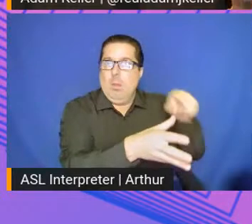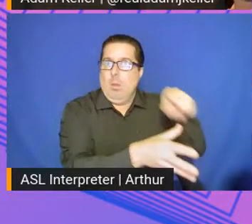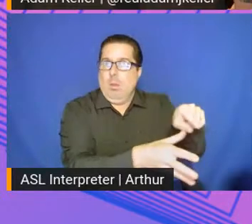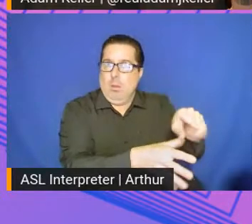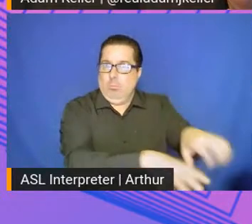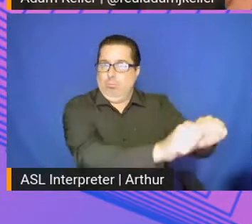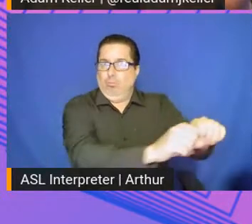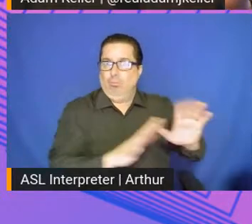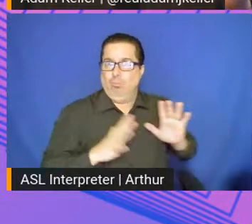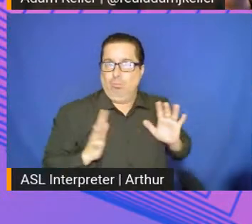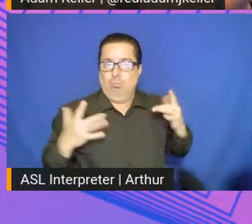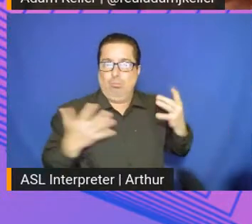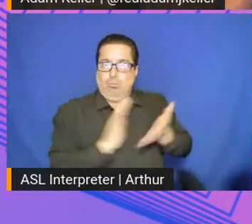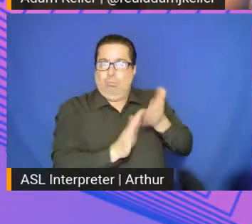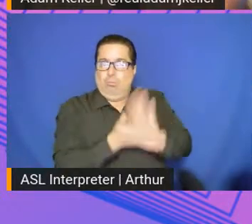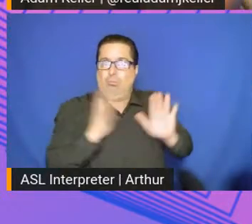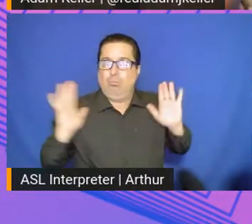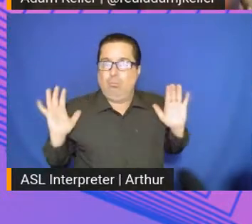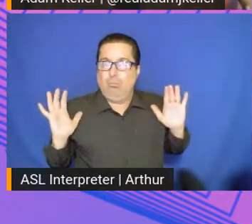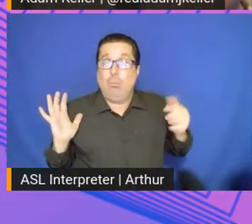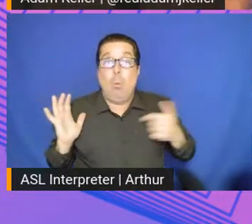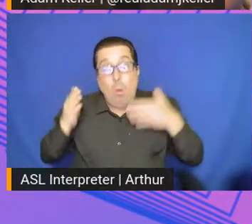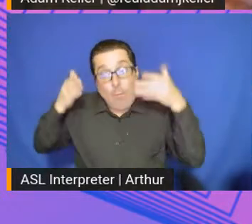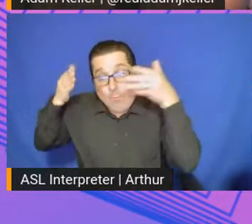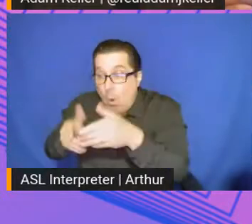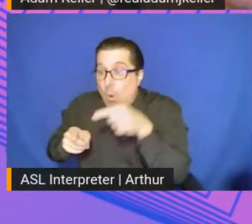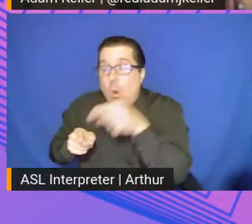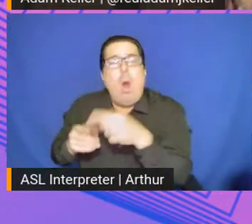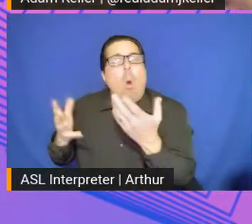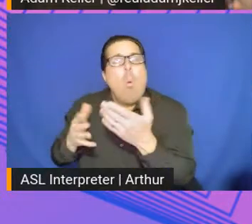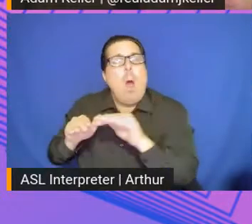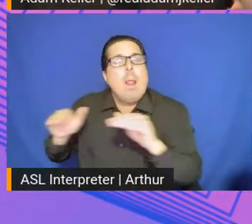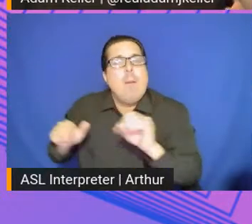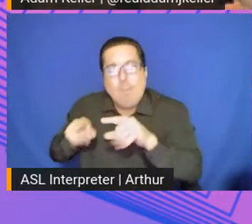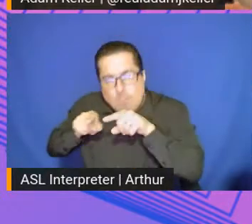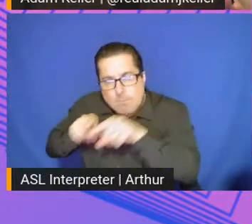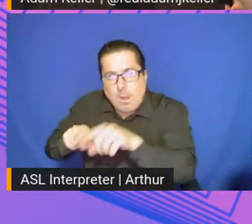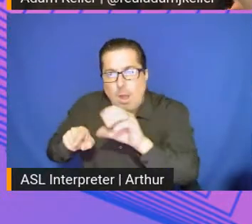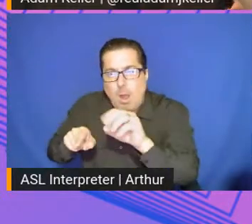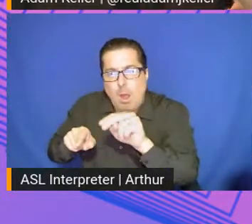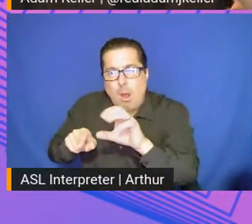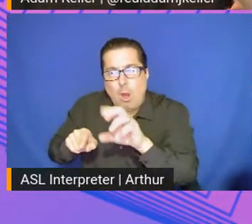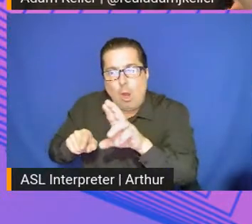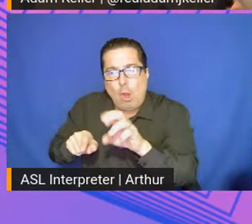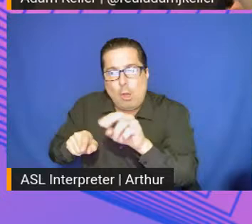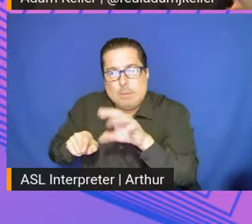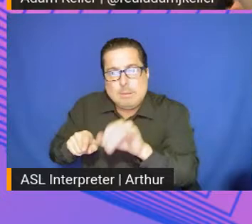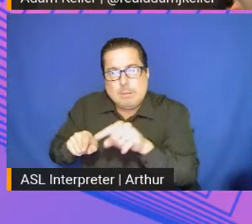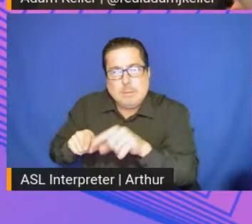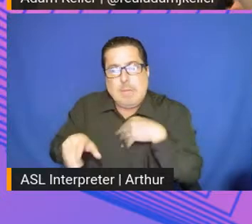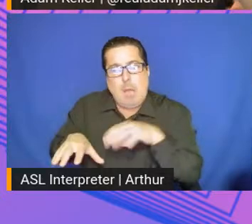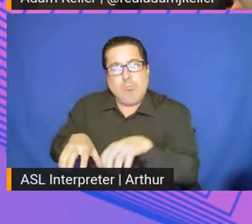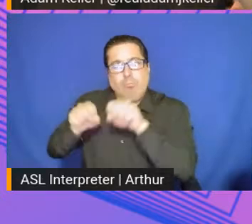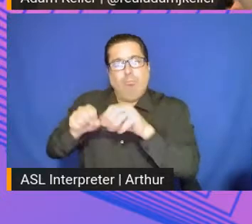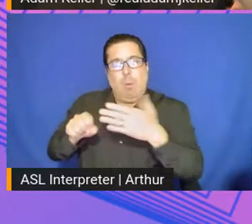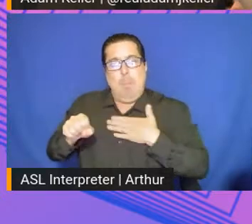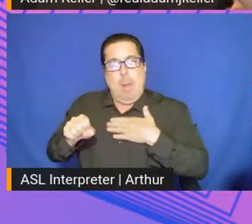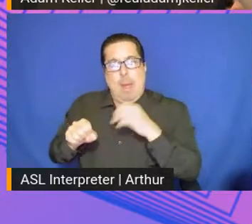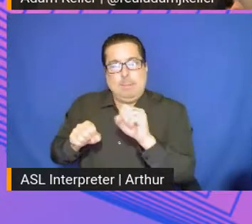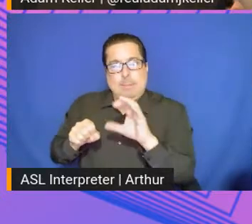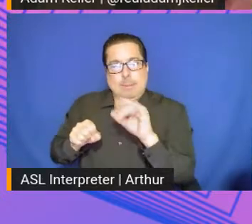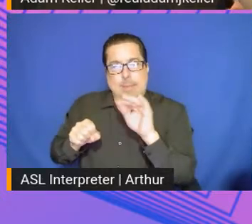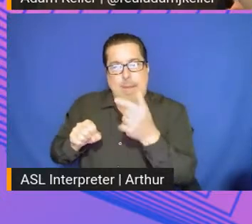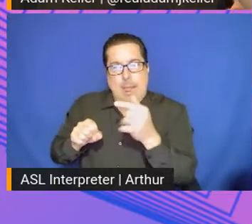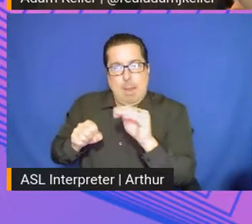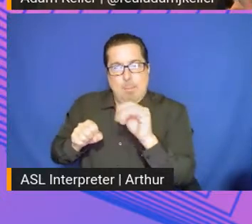on is what concurrency, what level of concurrency do you want to deem as your scaling metric?